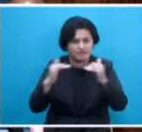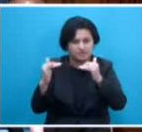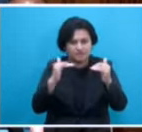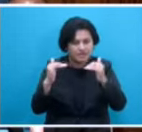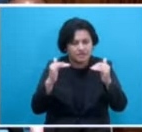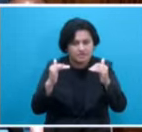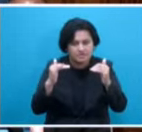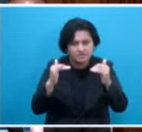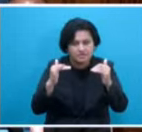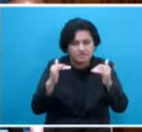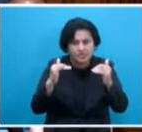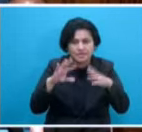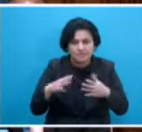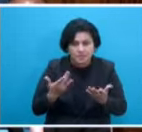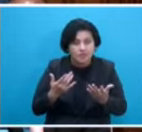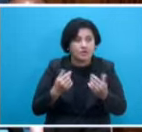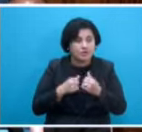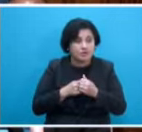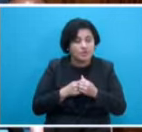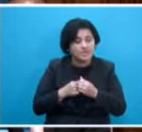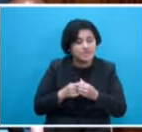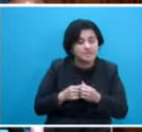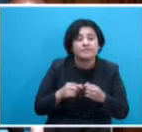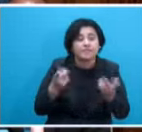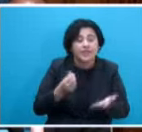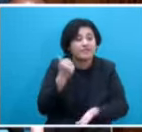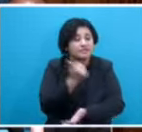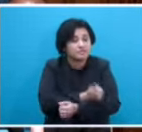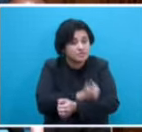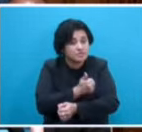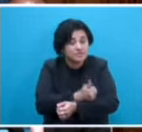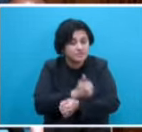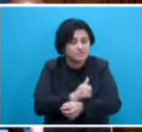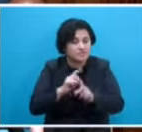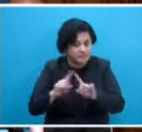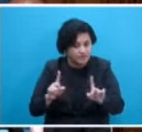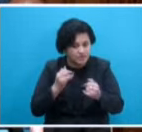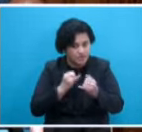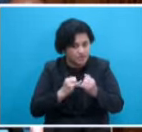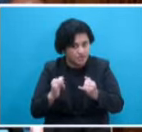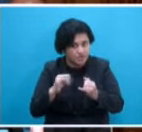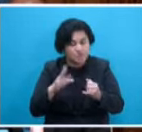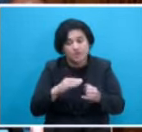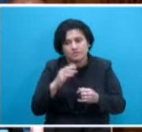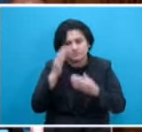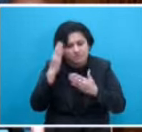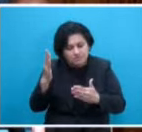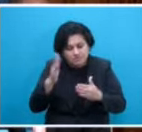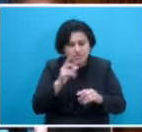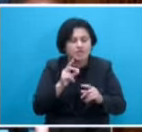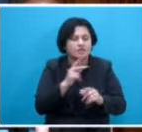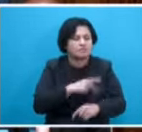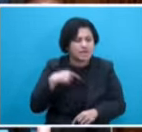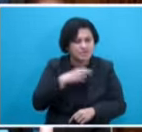The widespread and shocking use of hard drugs like meth, especially by our youth and children. The Honorable Prime Minister talks about protecting our